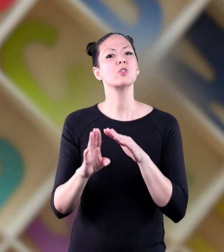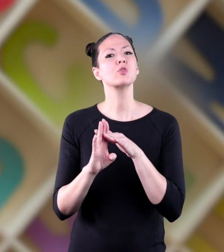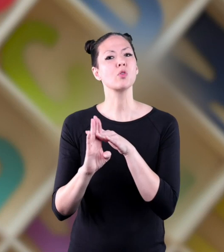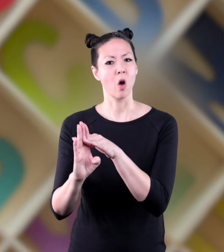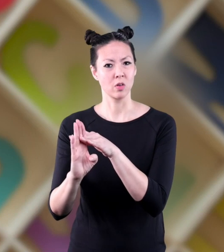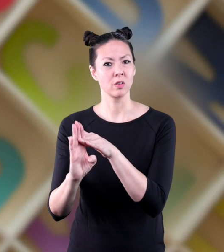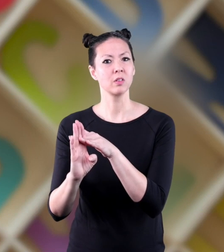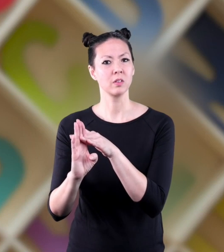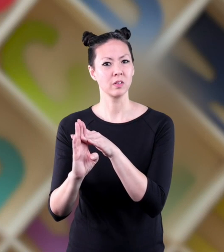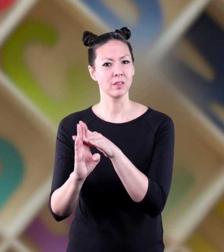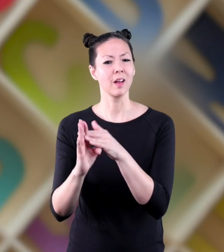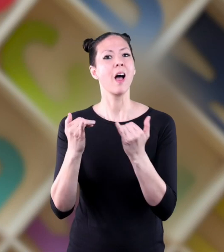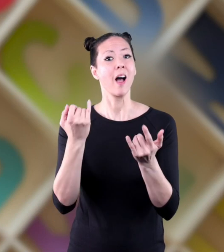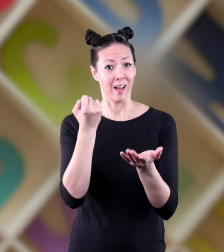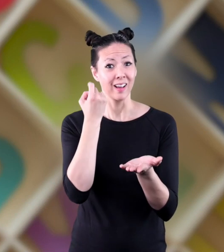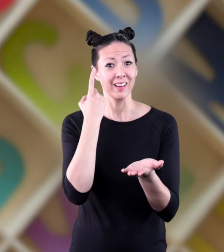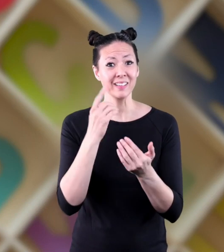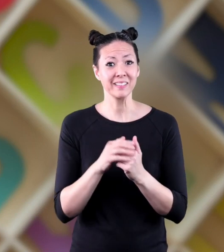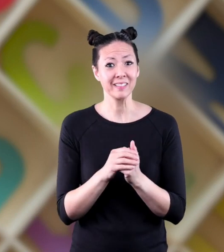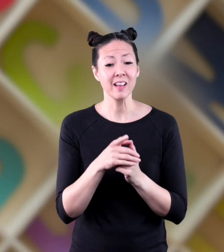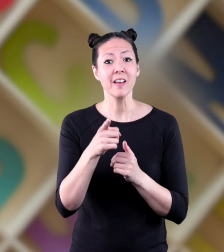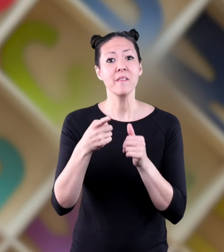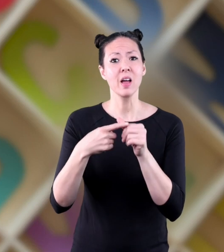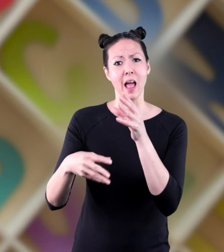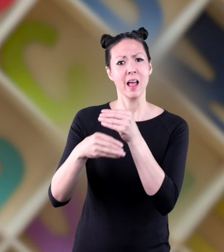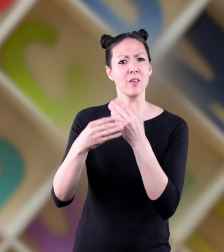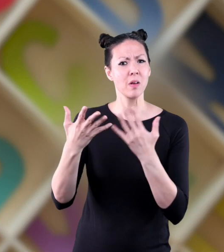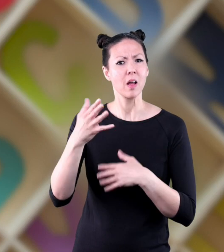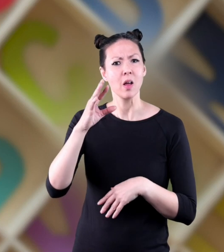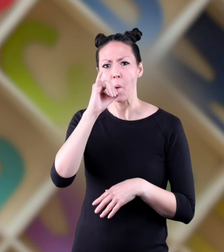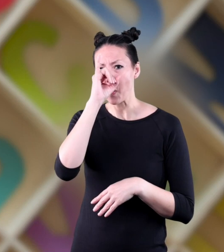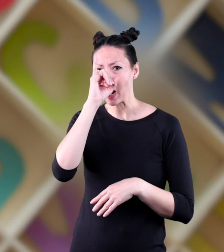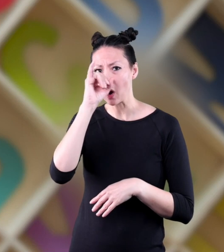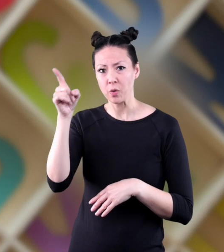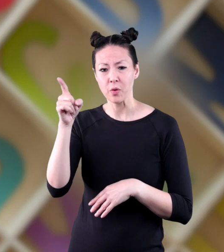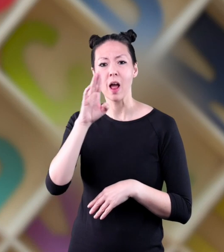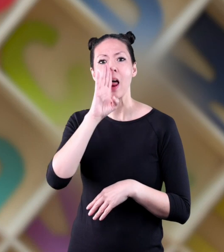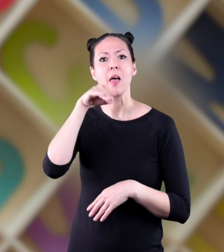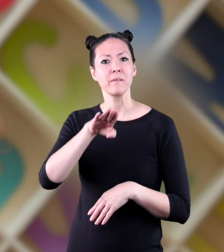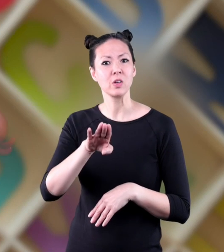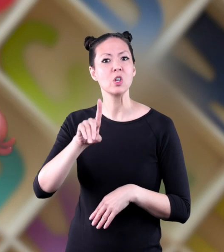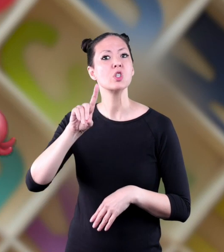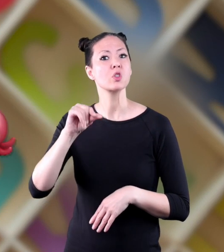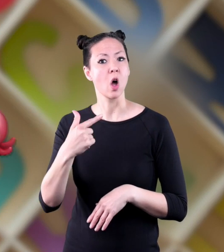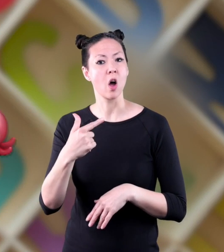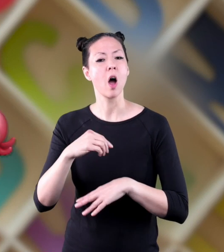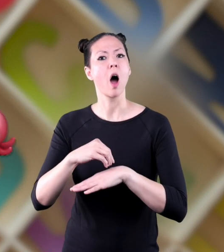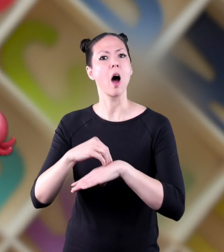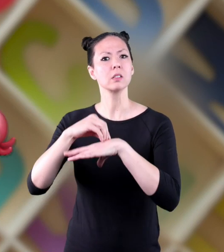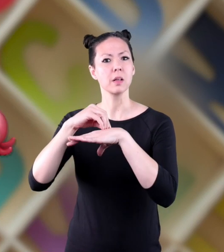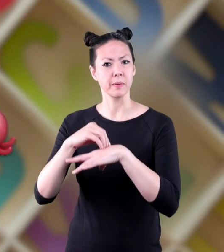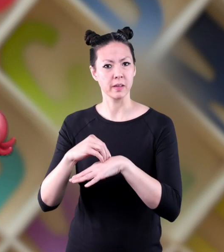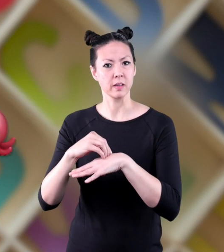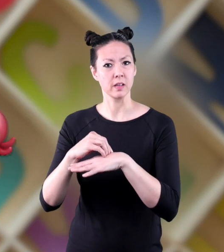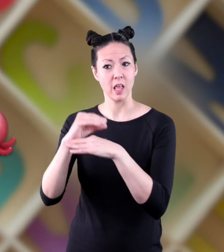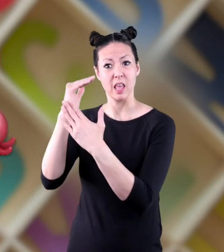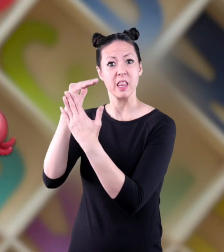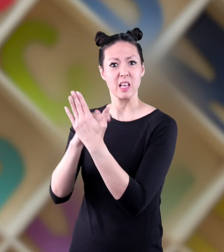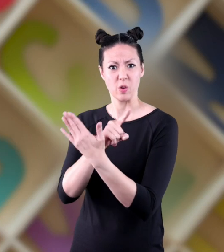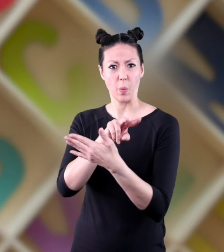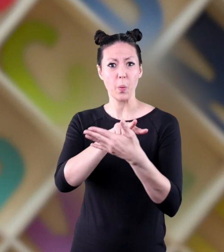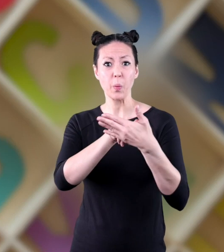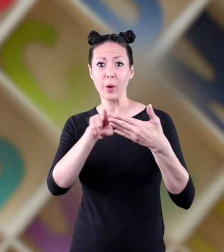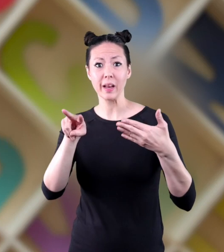shark. Now you're getting it. If we add in rhino, elephant, dog, and octopus, the list would now